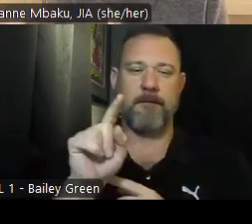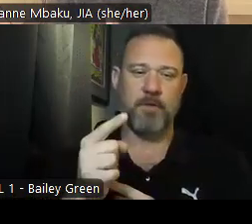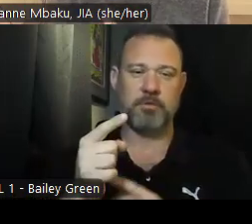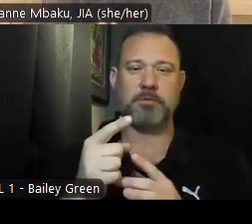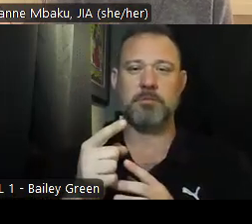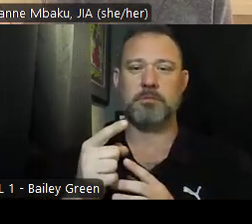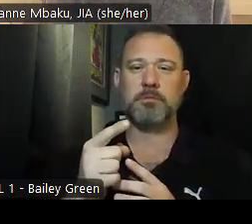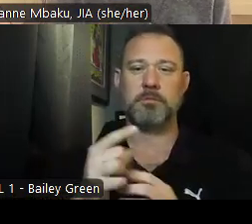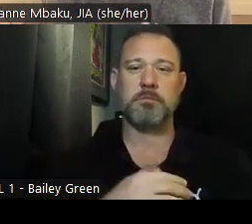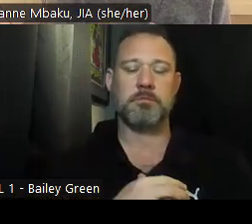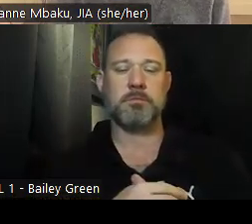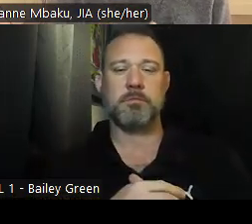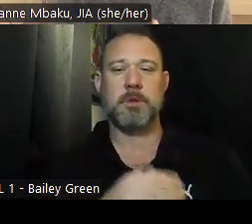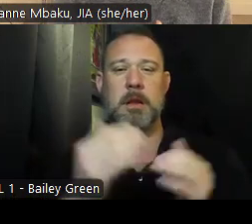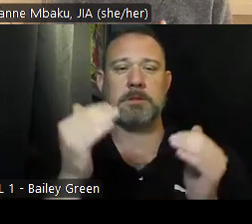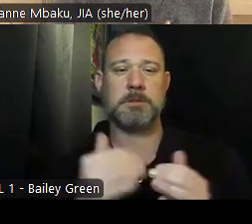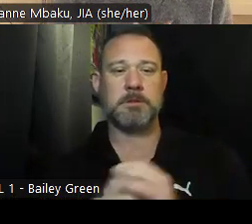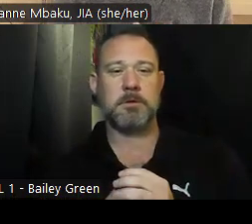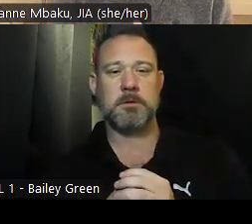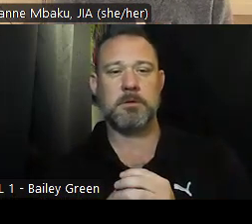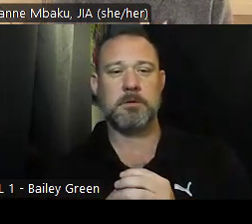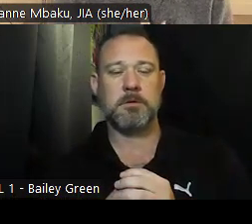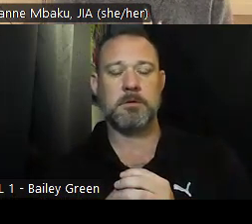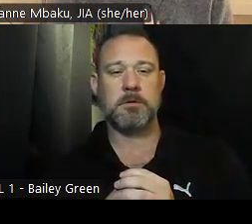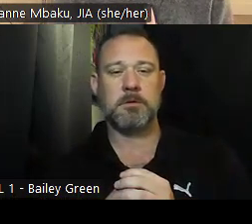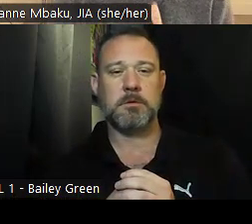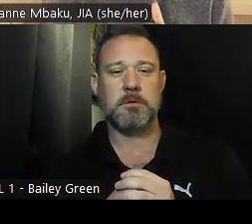starts. Next slide.